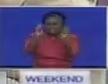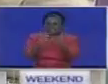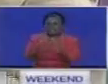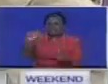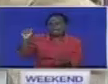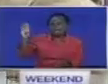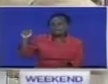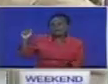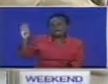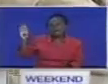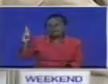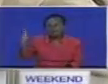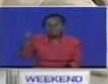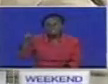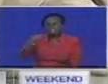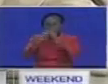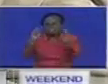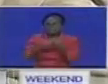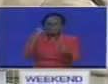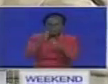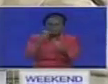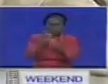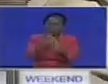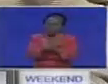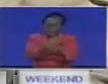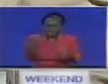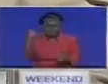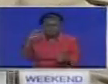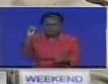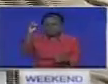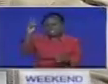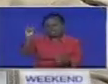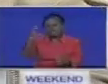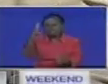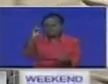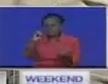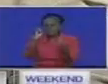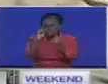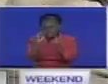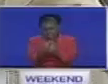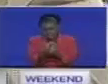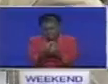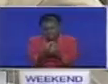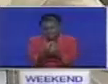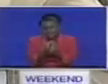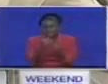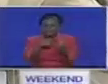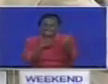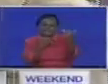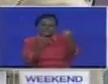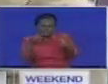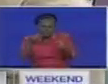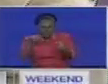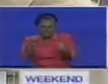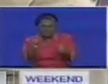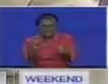team. This is a team that has actually done a lot of work for ODM from 2010, including during the coalition government. I actually expected they were going to take over the party,